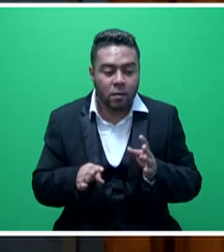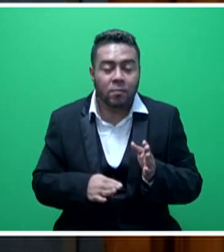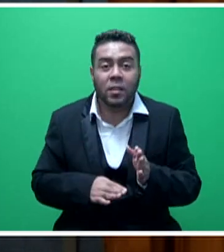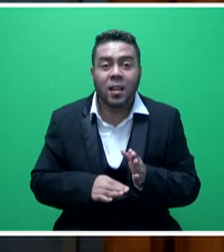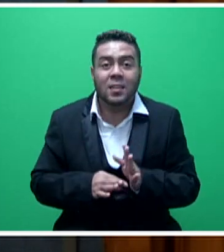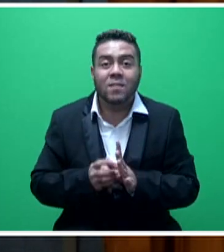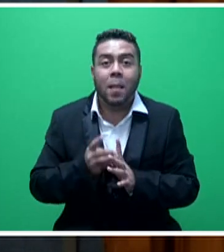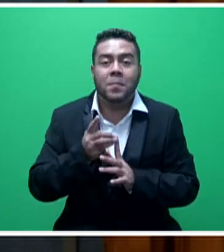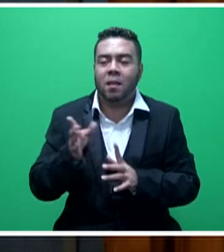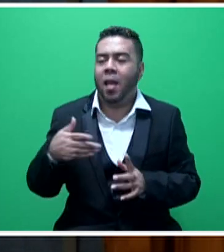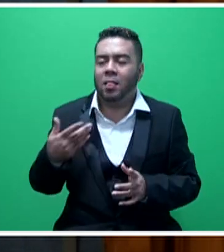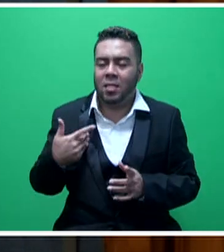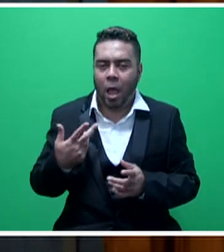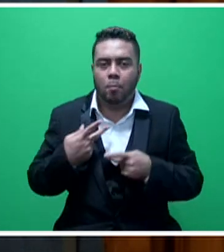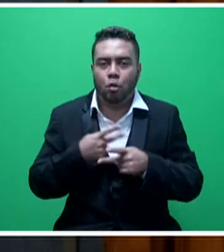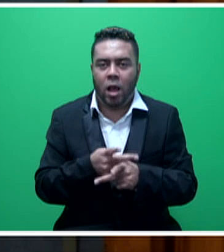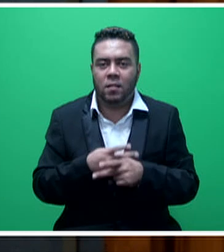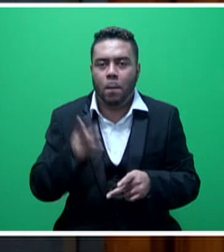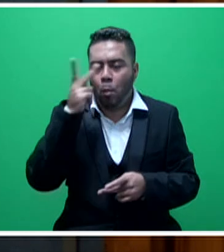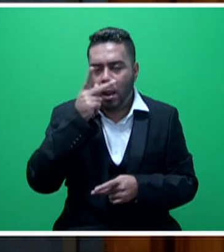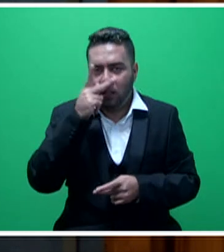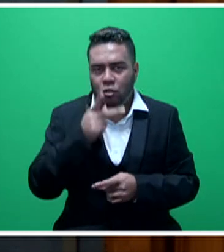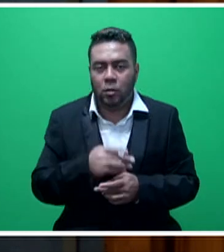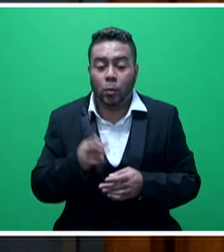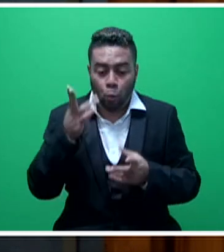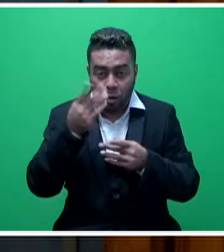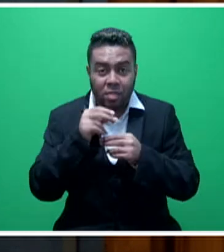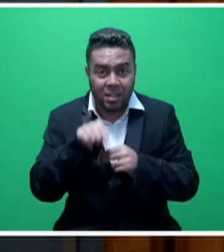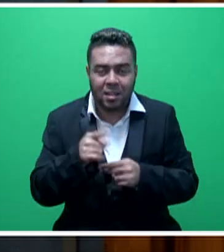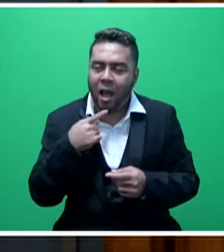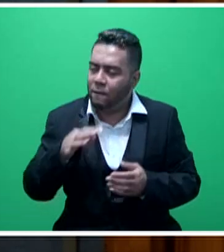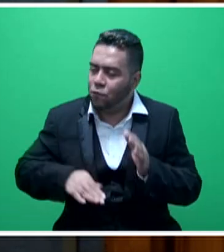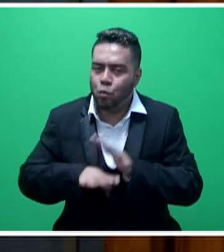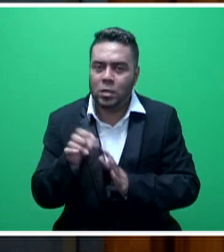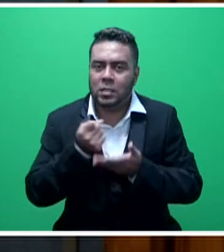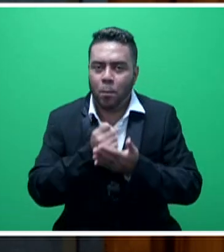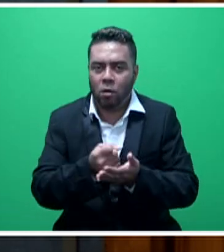a healthy and productive population. With this, I fully support the